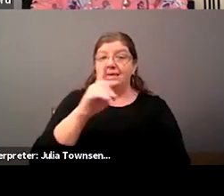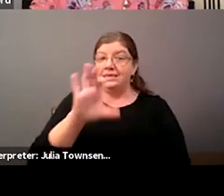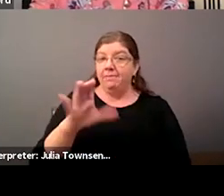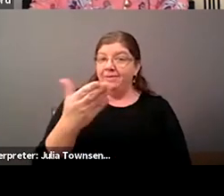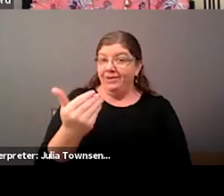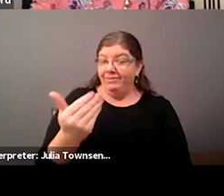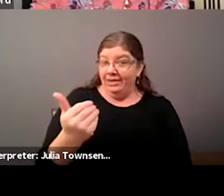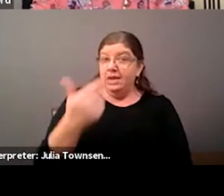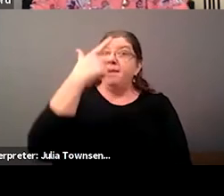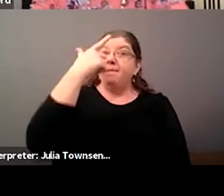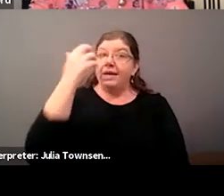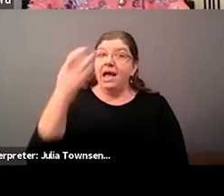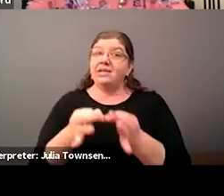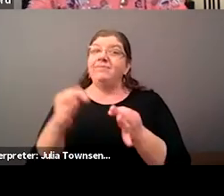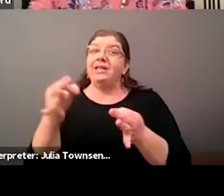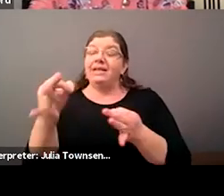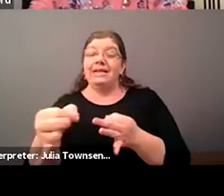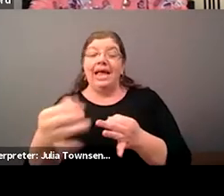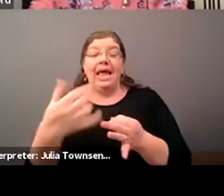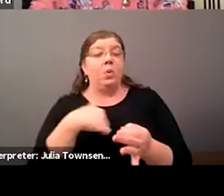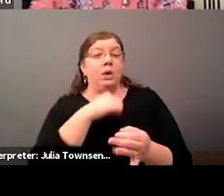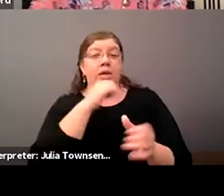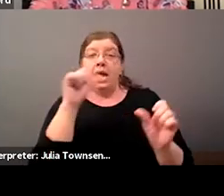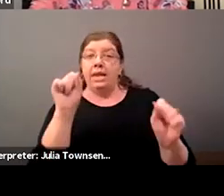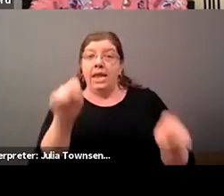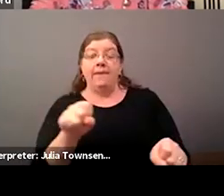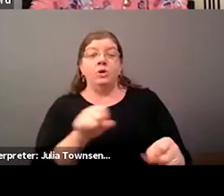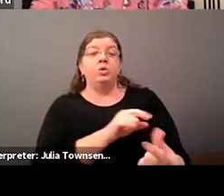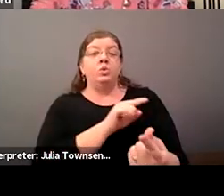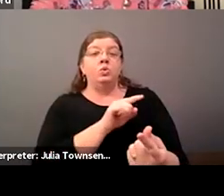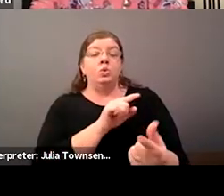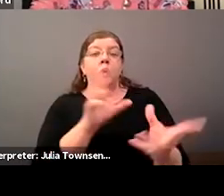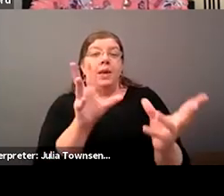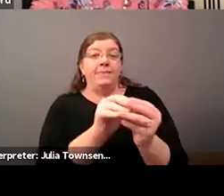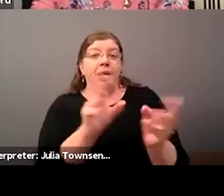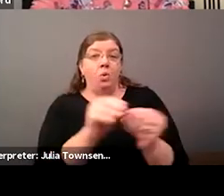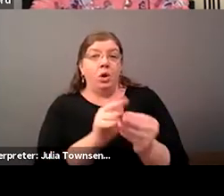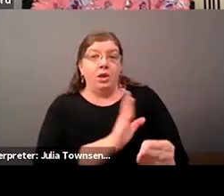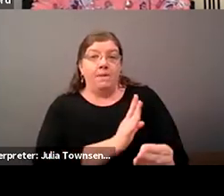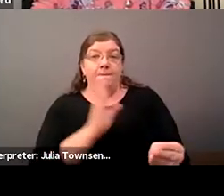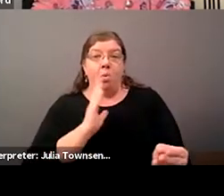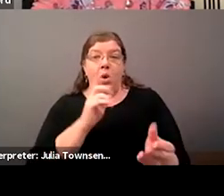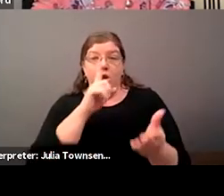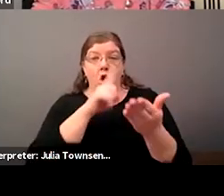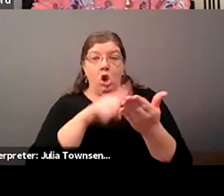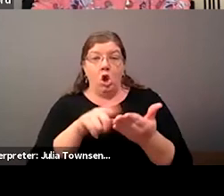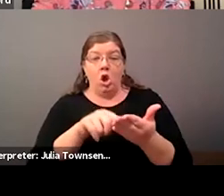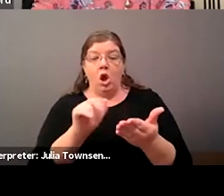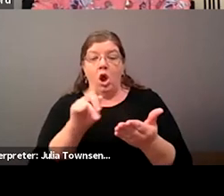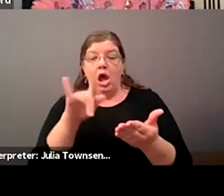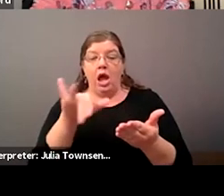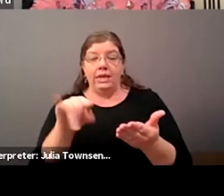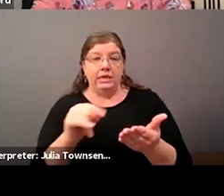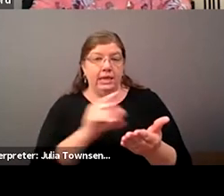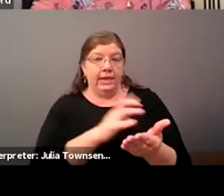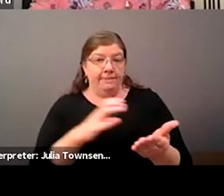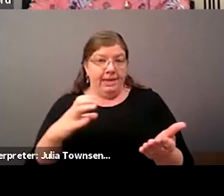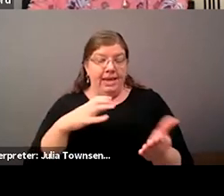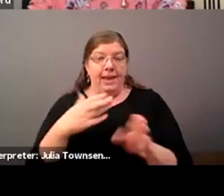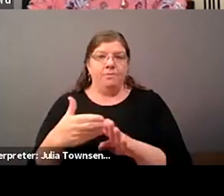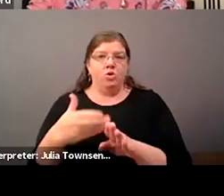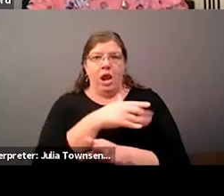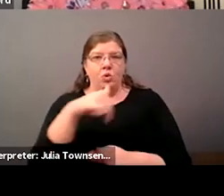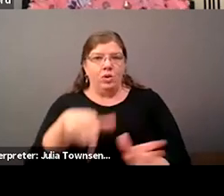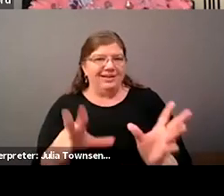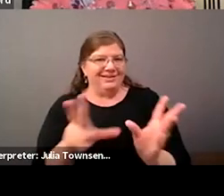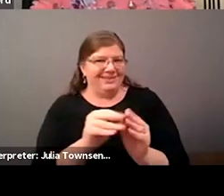due to that delay we were unable to meet with our board audit committee prior to this meeting so i